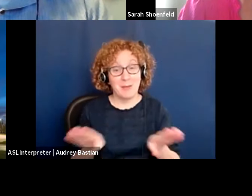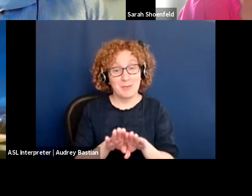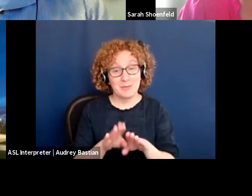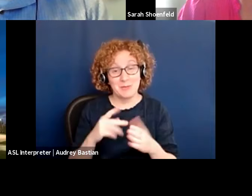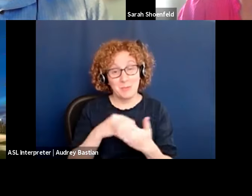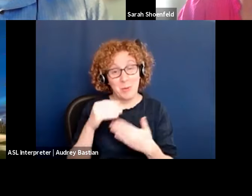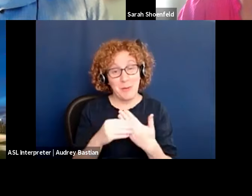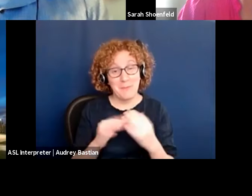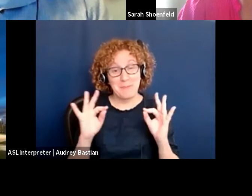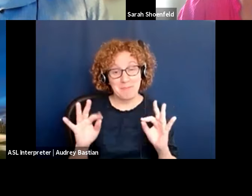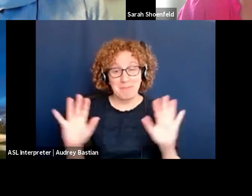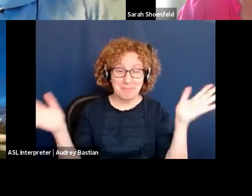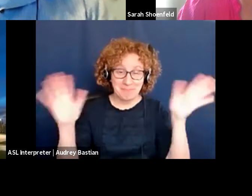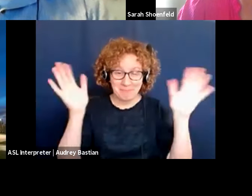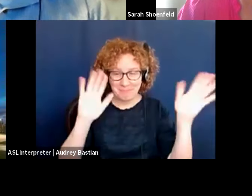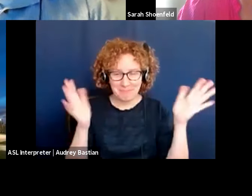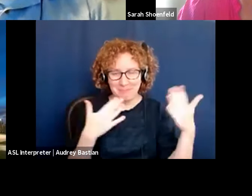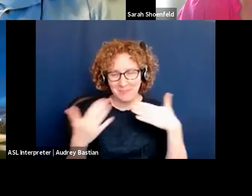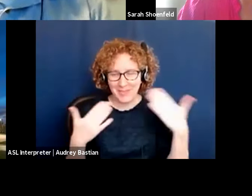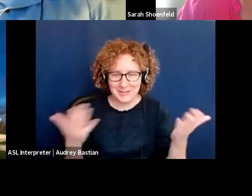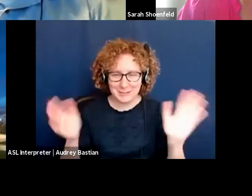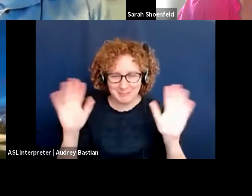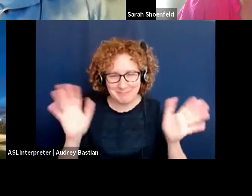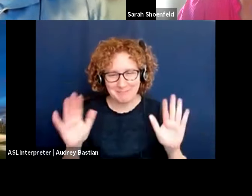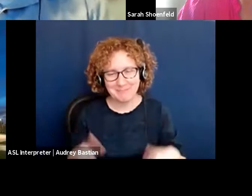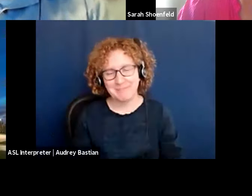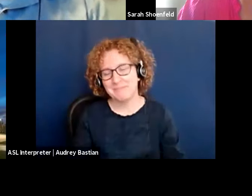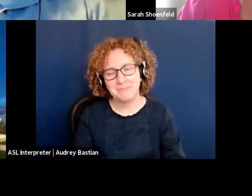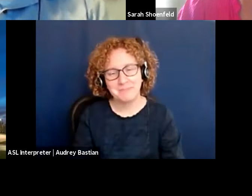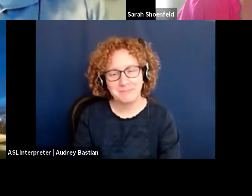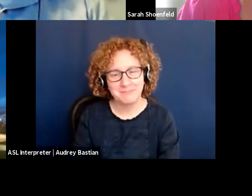Thanks, everyone. Thanks, Jasper. Thanks for having us. Thank you. Thanks for everyone.